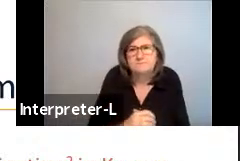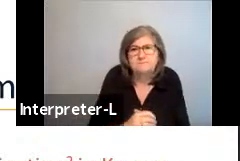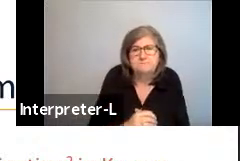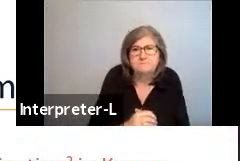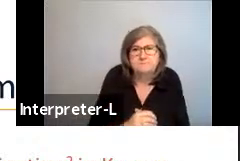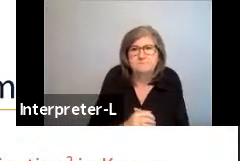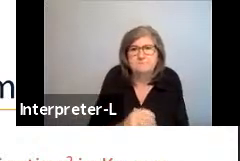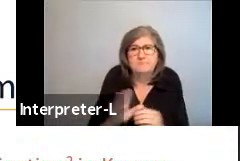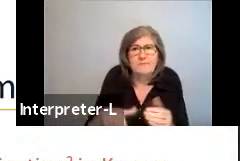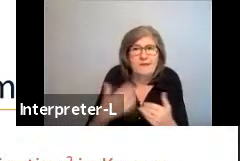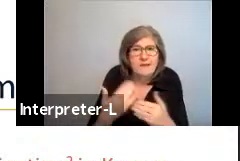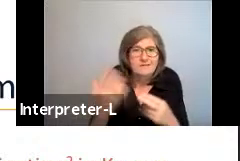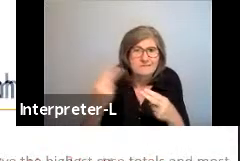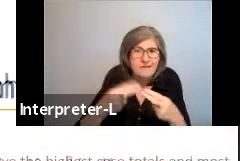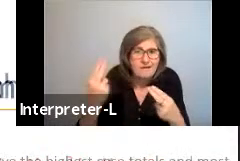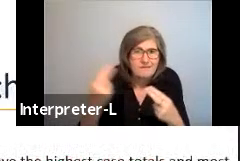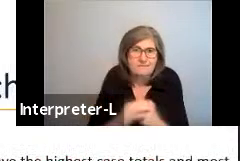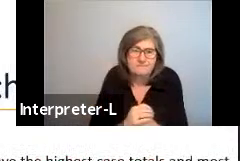So next slide.